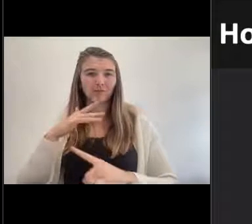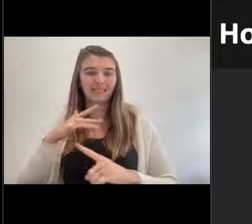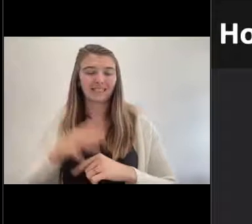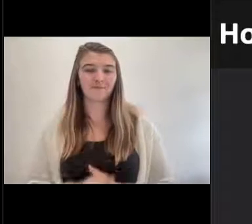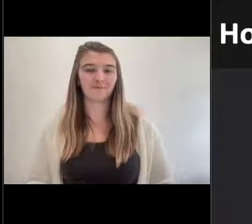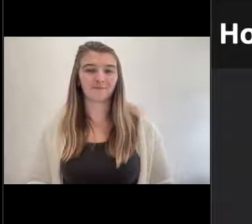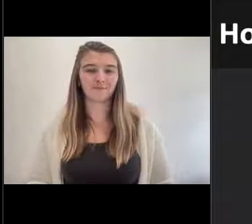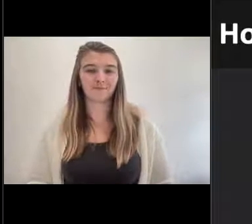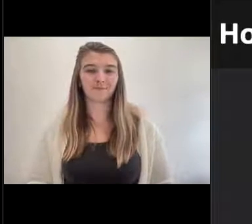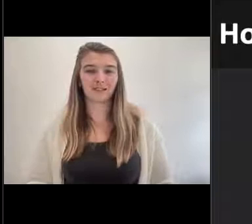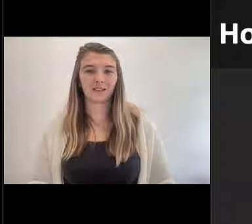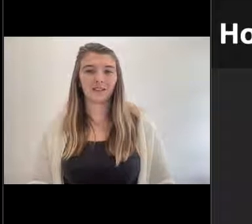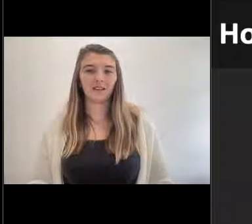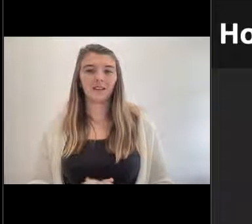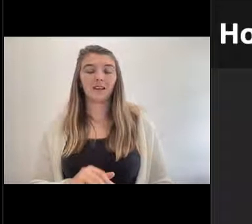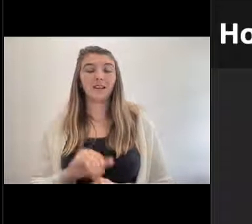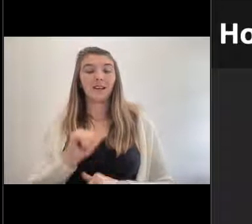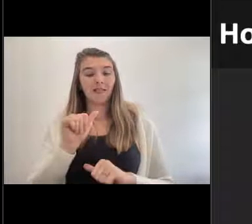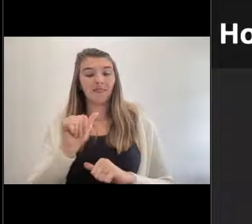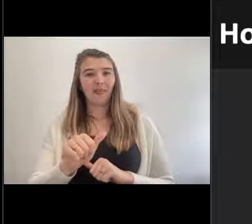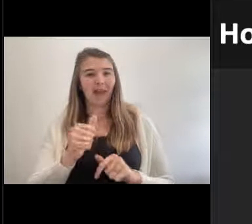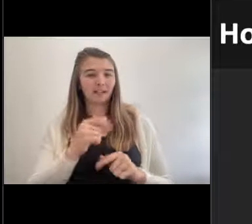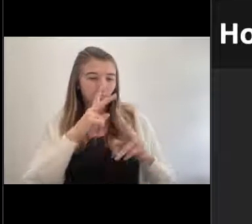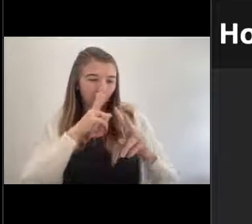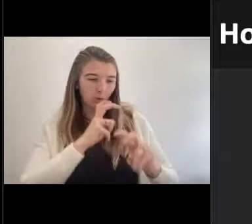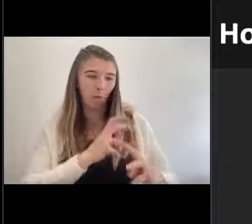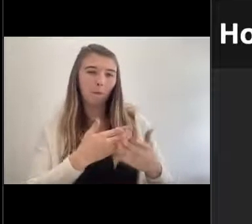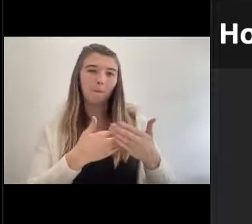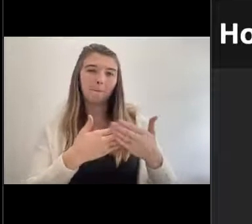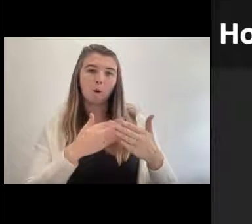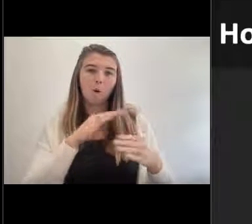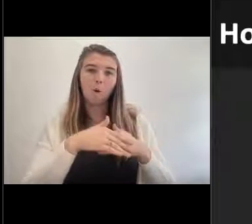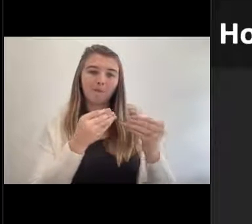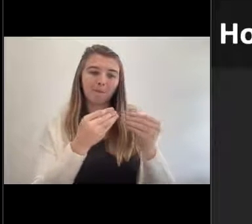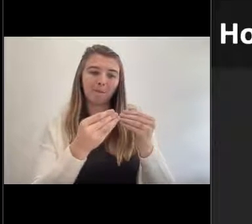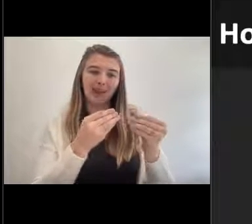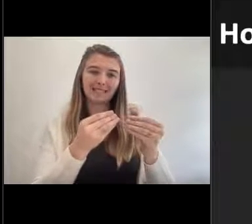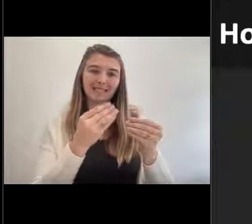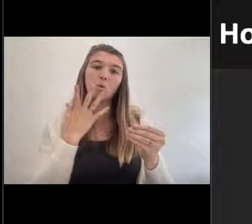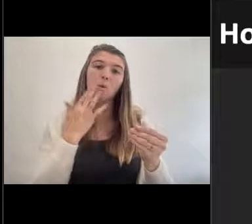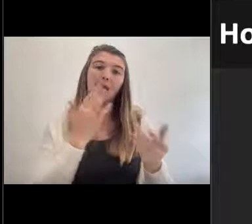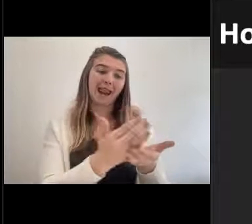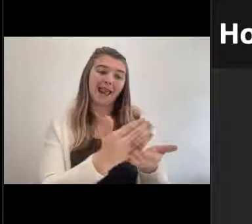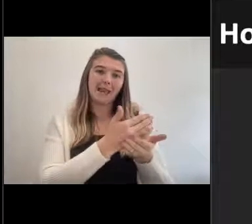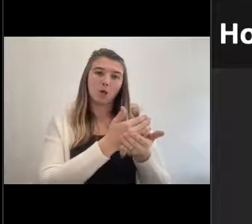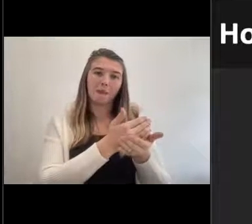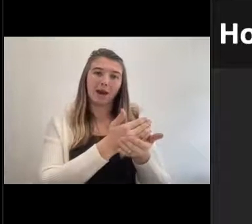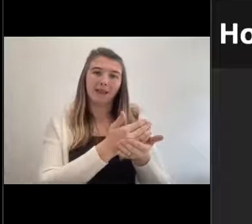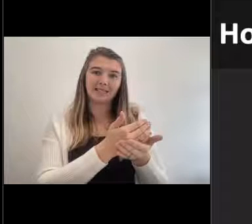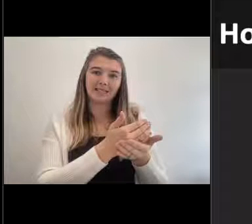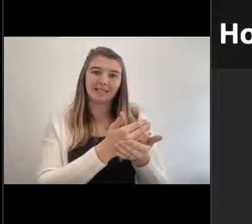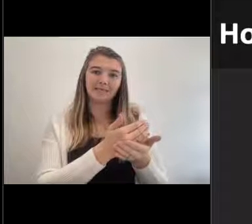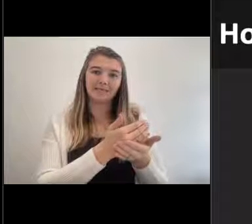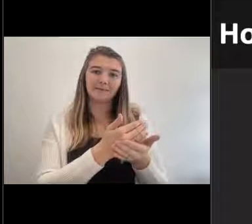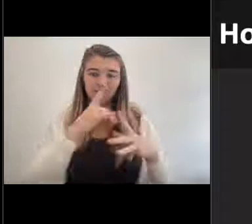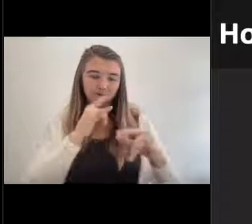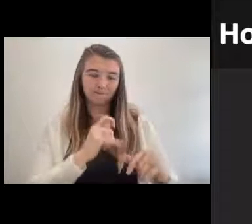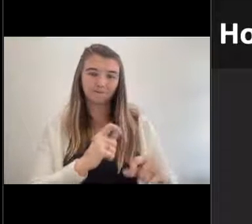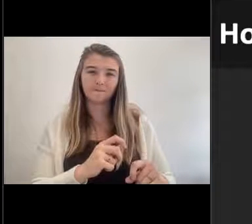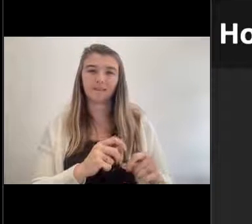So we took a look at the pieces of plastics after they'd been incubated with the isolates and our community, and we used FTIR spectroscopy for